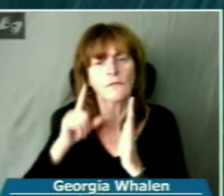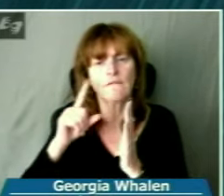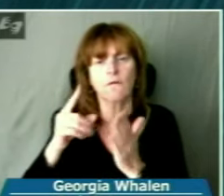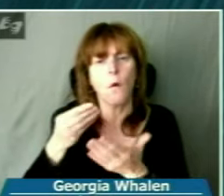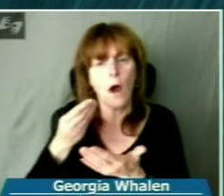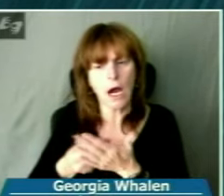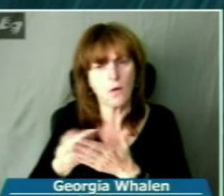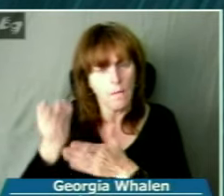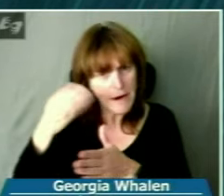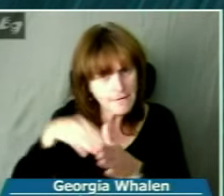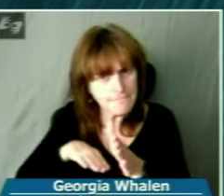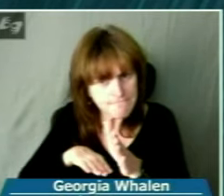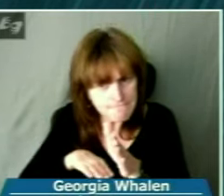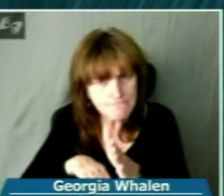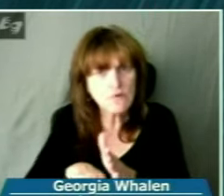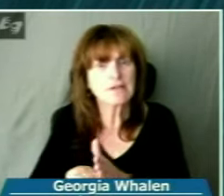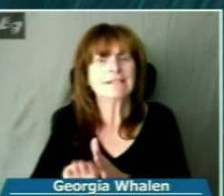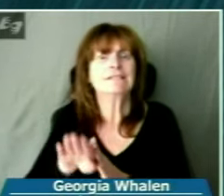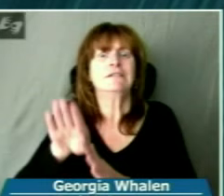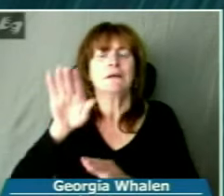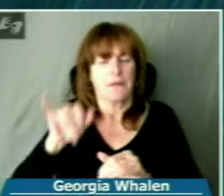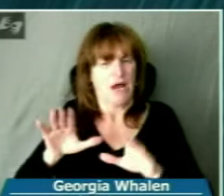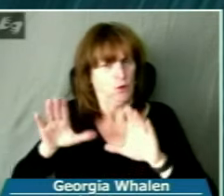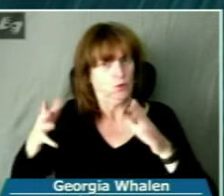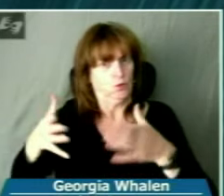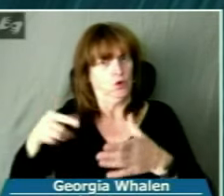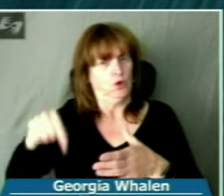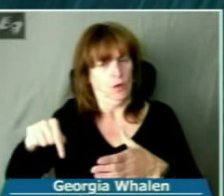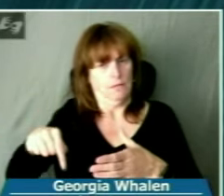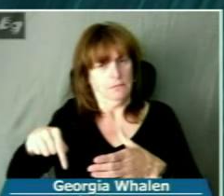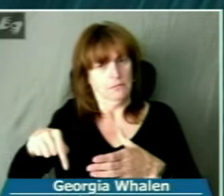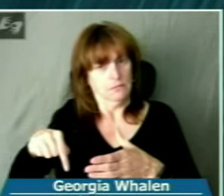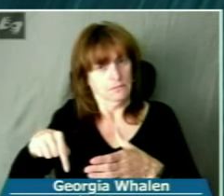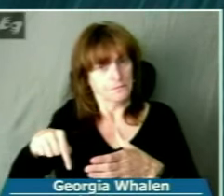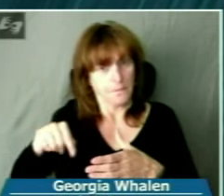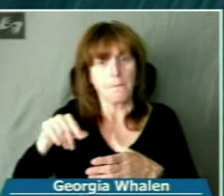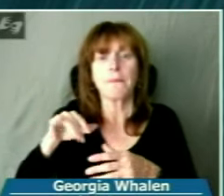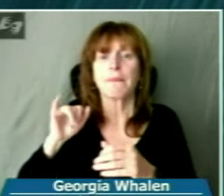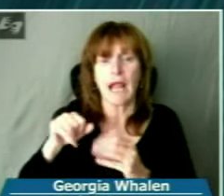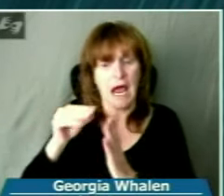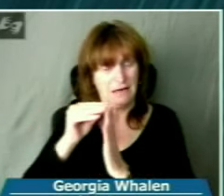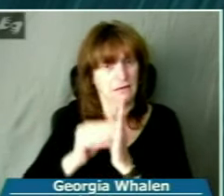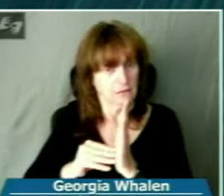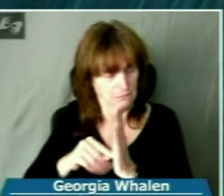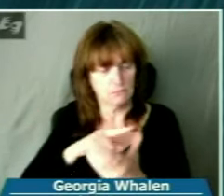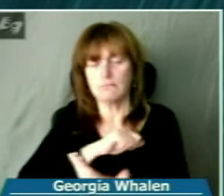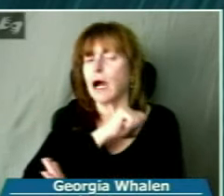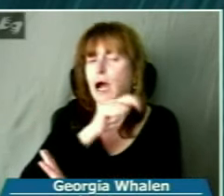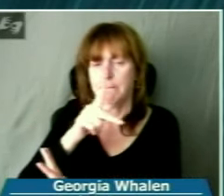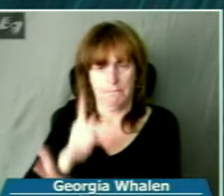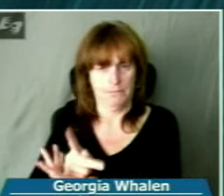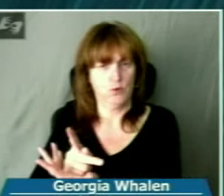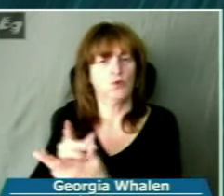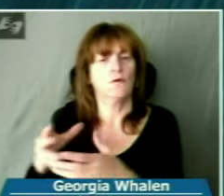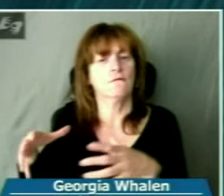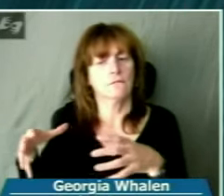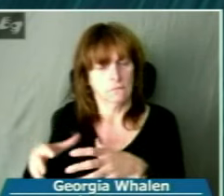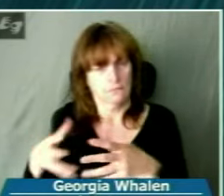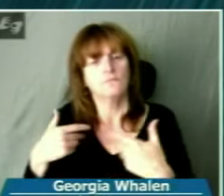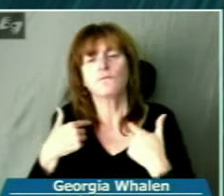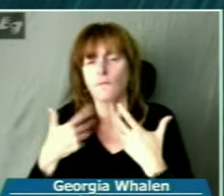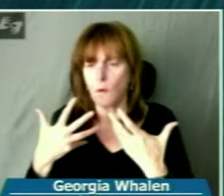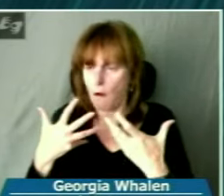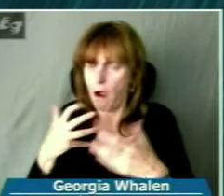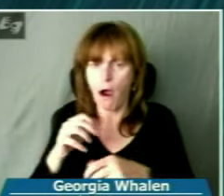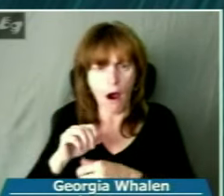That terms of reference was approved today. And so the whole idea around this is to have a collaborative approach with